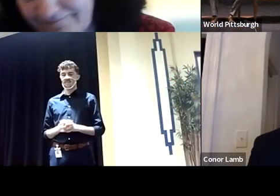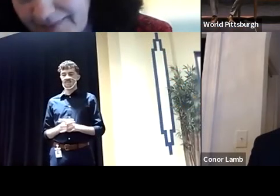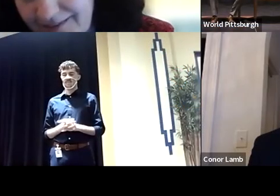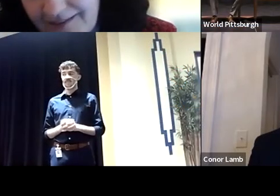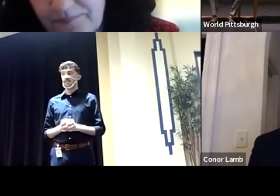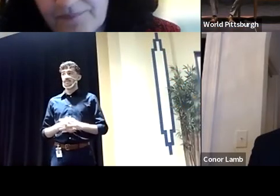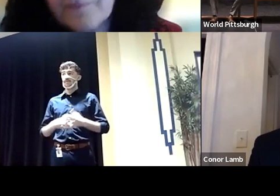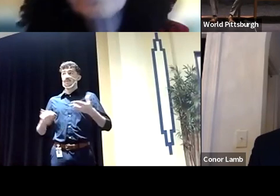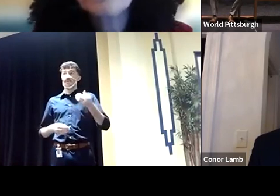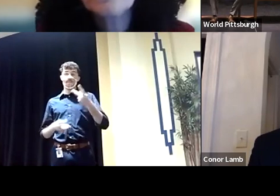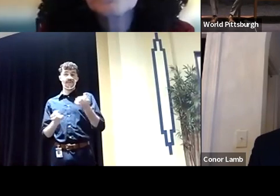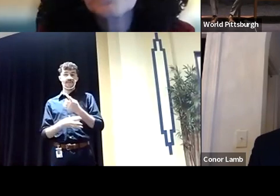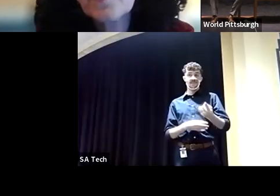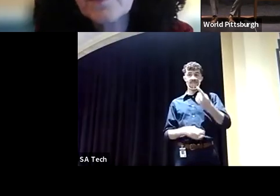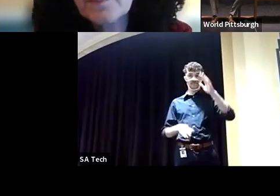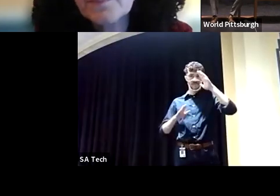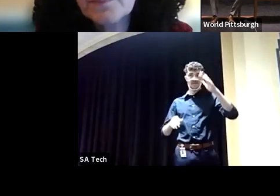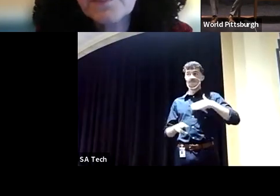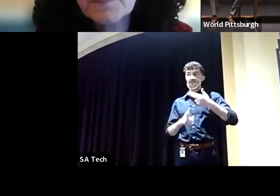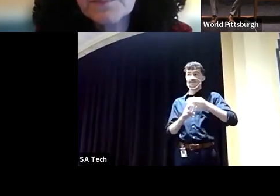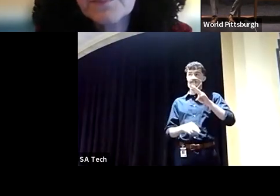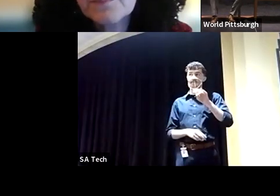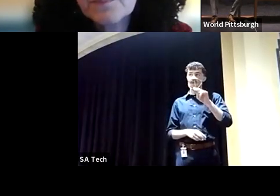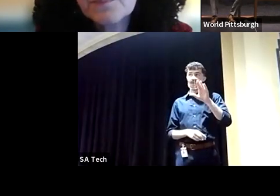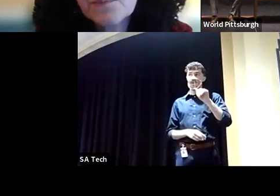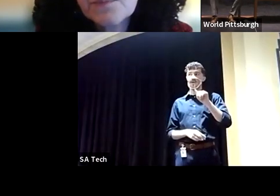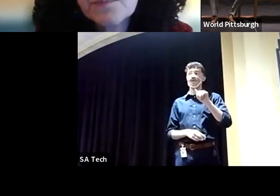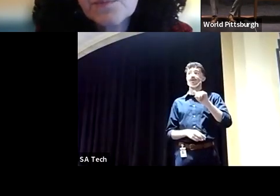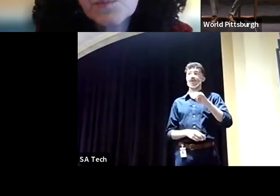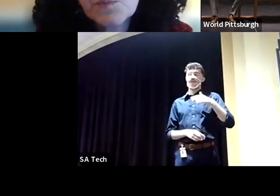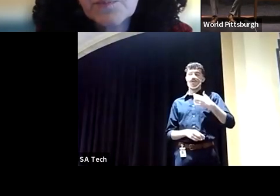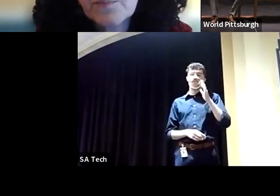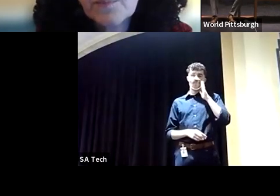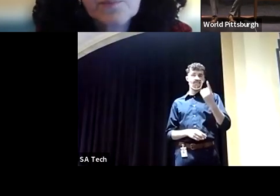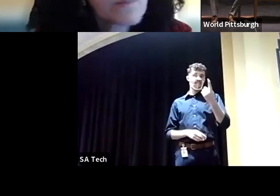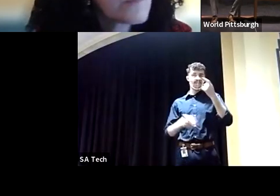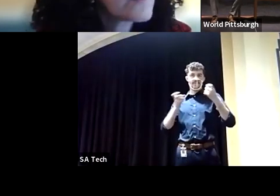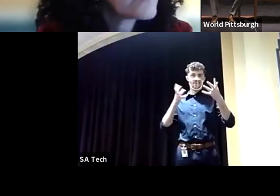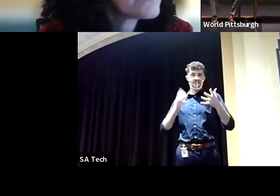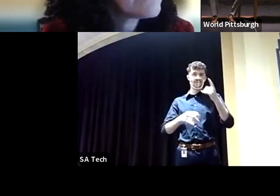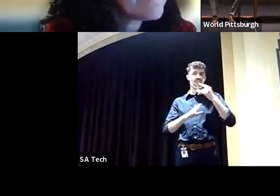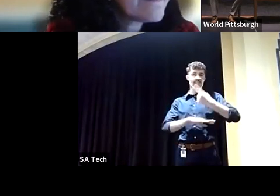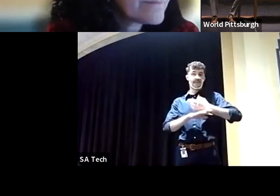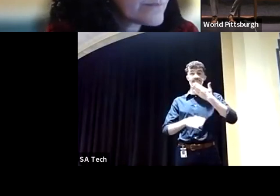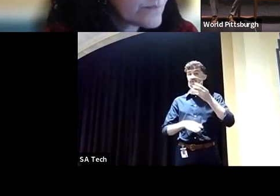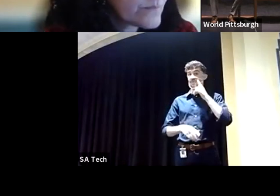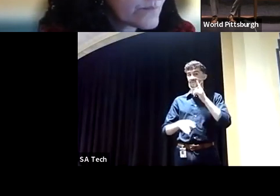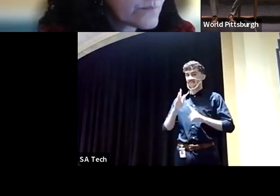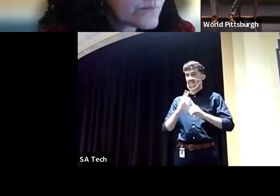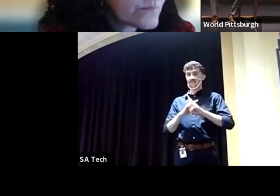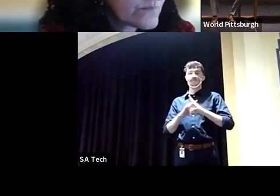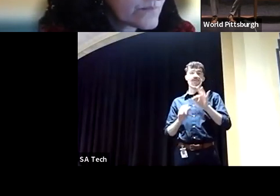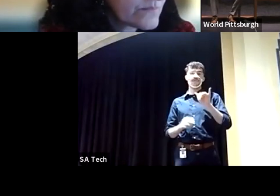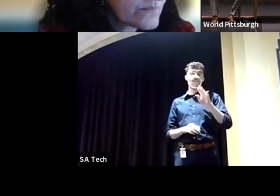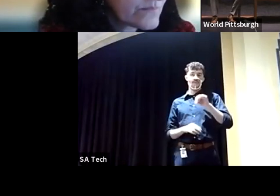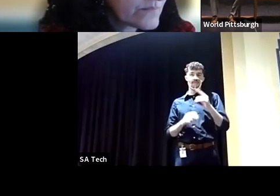Welcome back everyone. My name is Monica Ruiz. I'm one of today's moderators. Thank you everyone for attending the quorum in